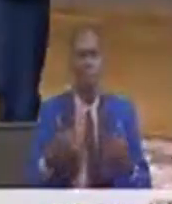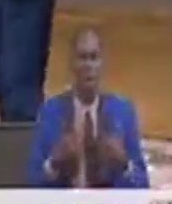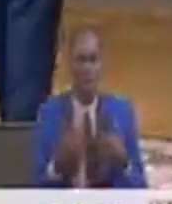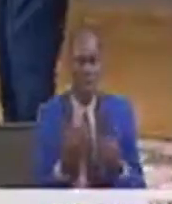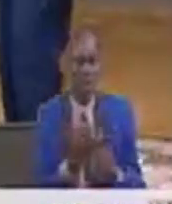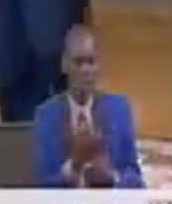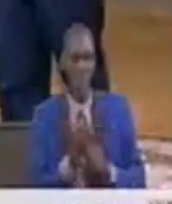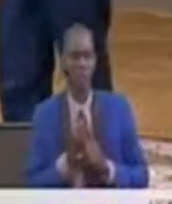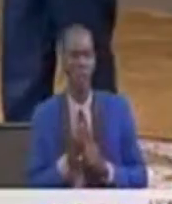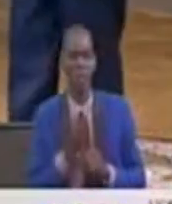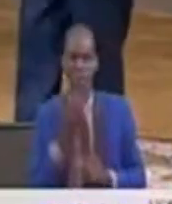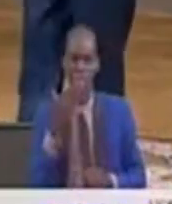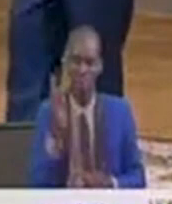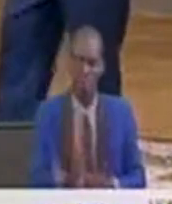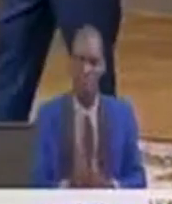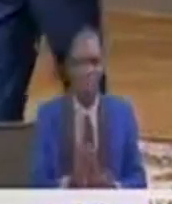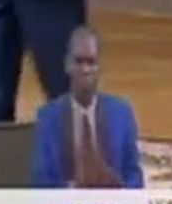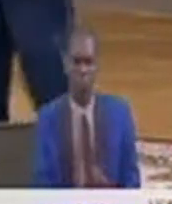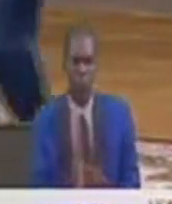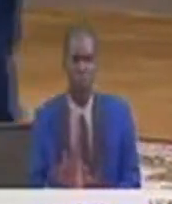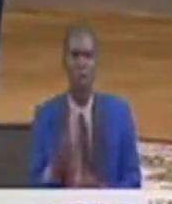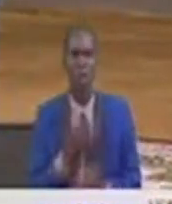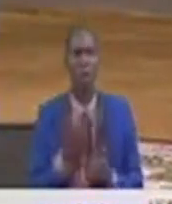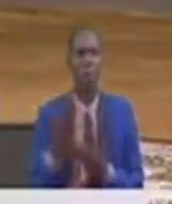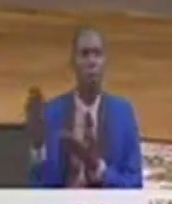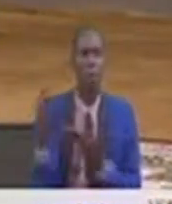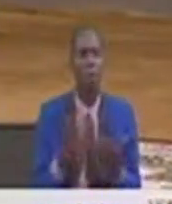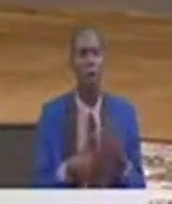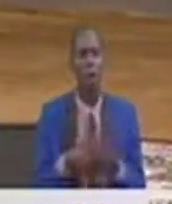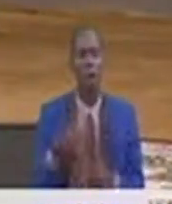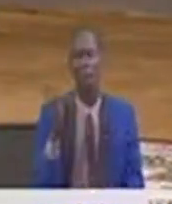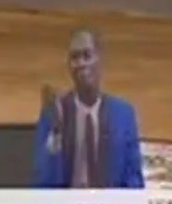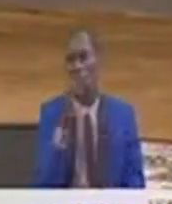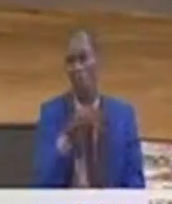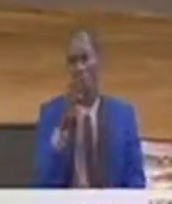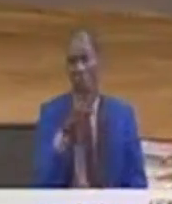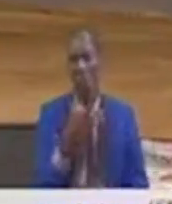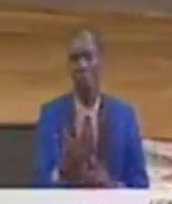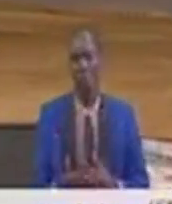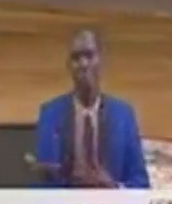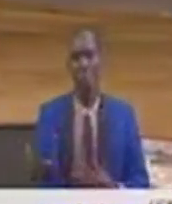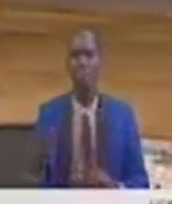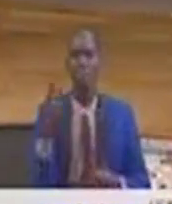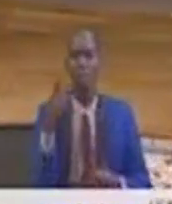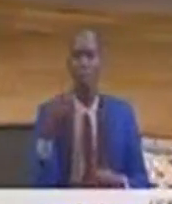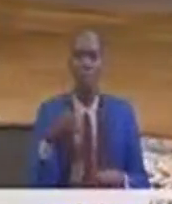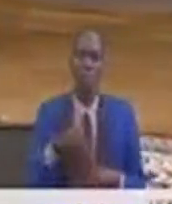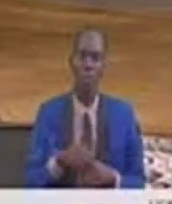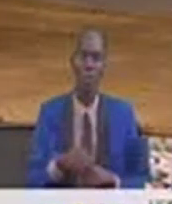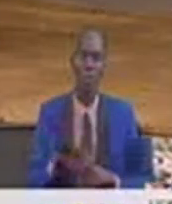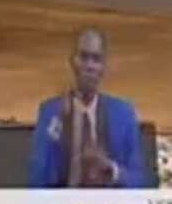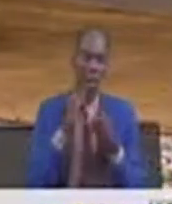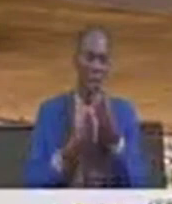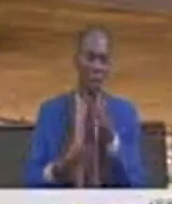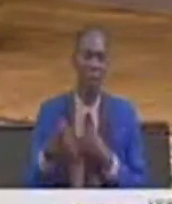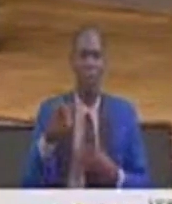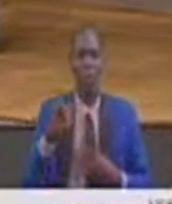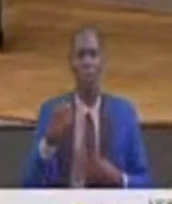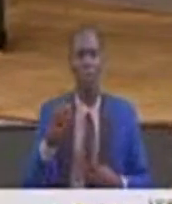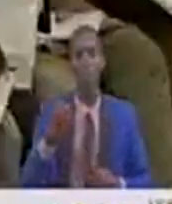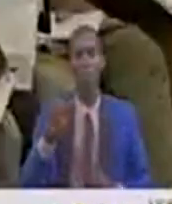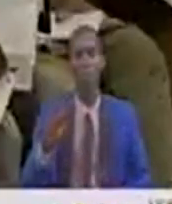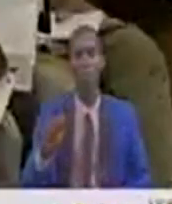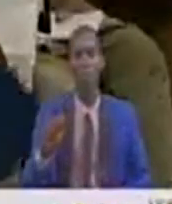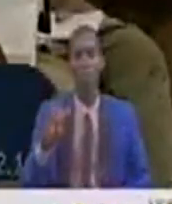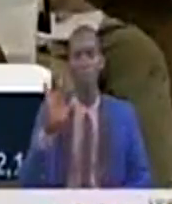and brought forth falsehood. We're looking at Isaiah chapter